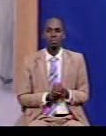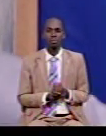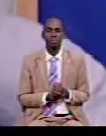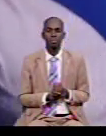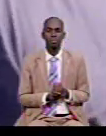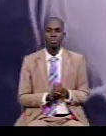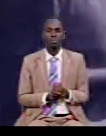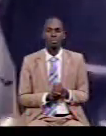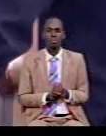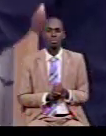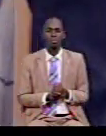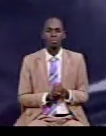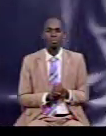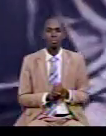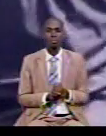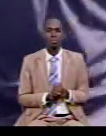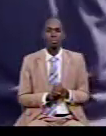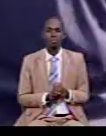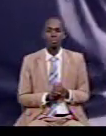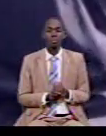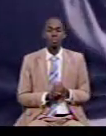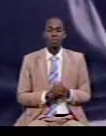moment? And read it out loud to everyone.